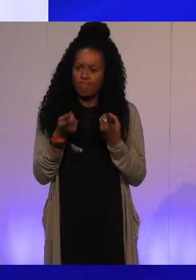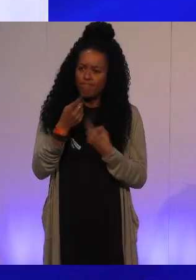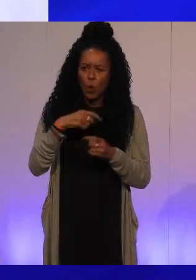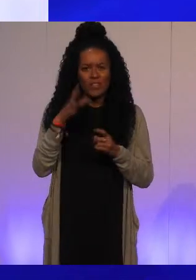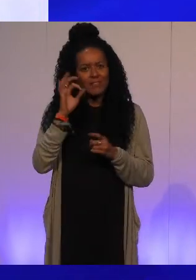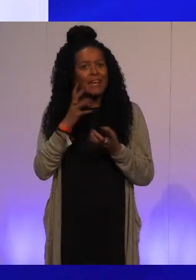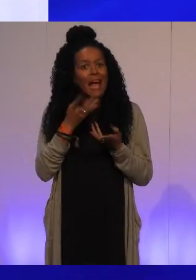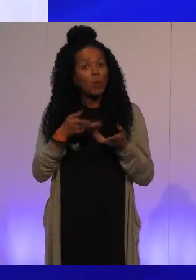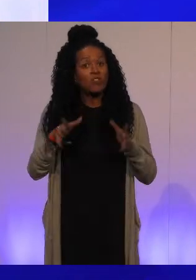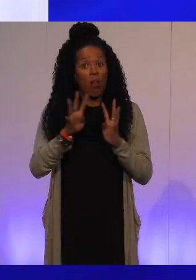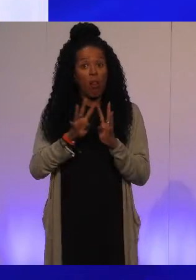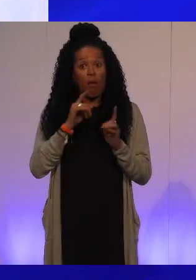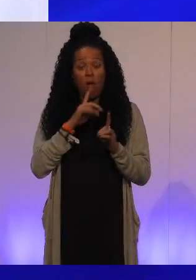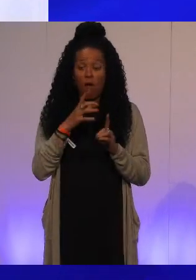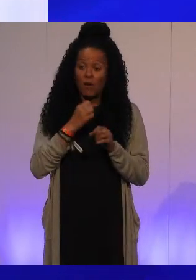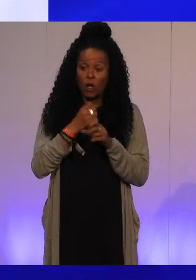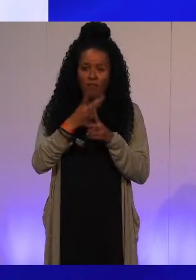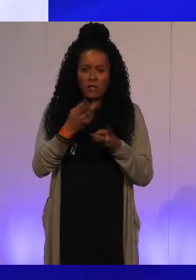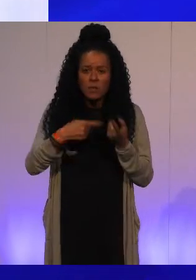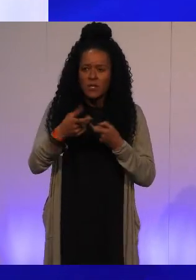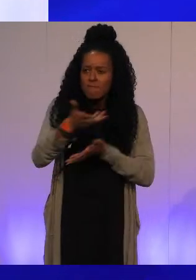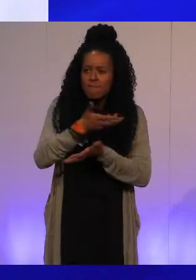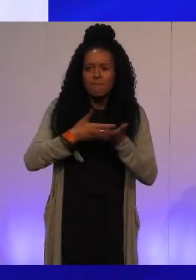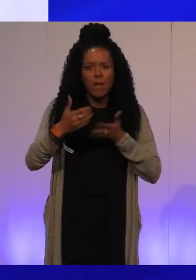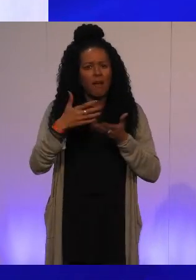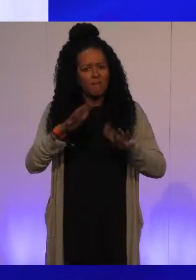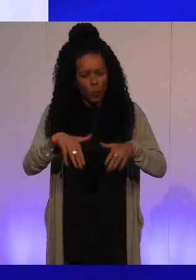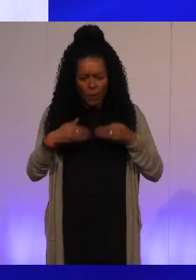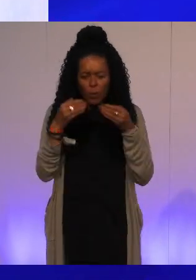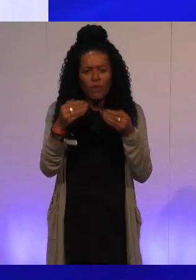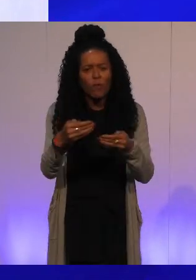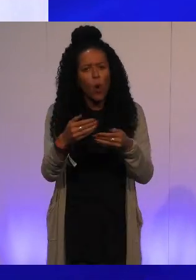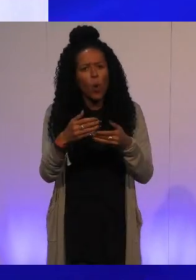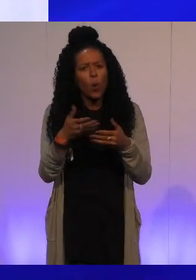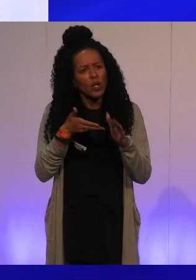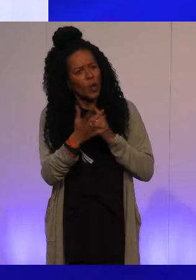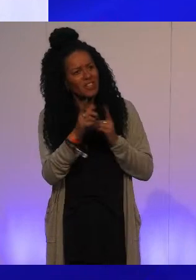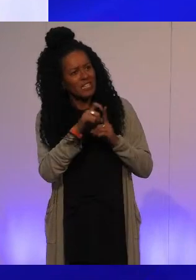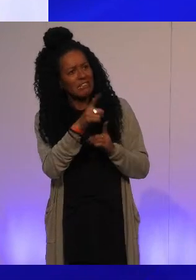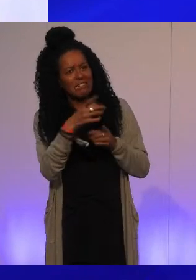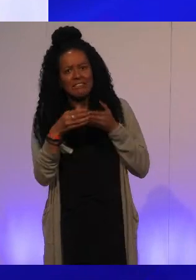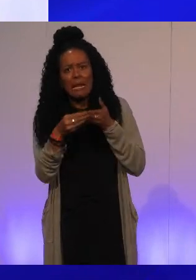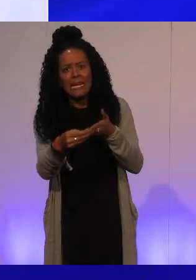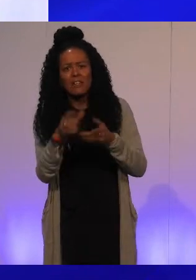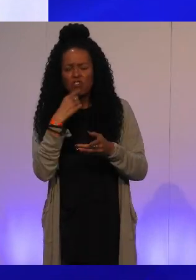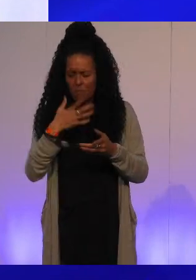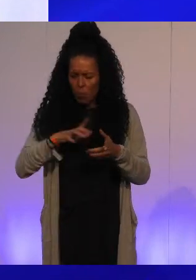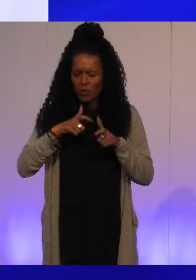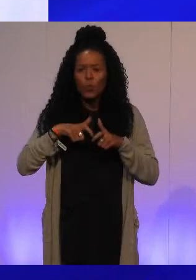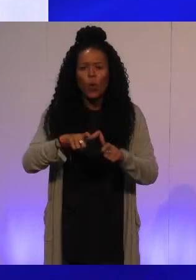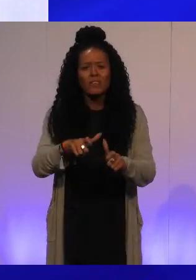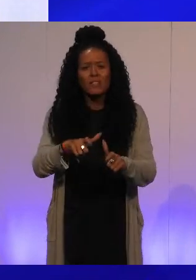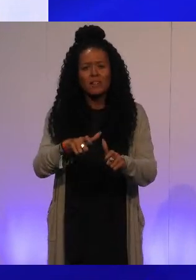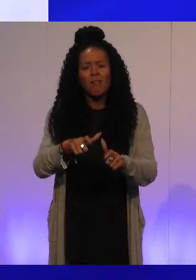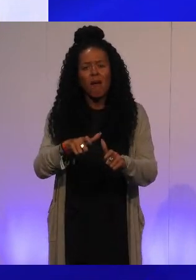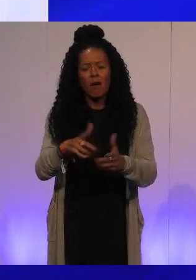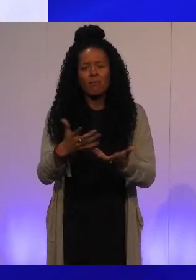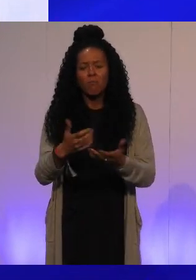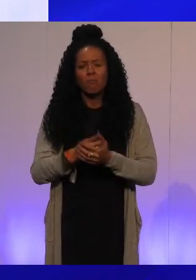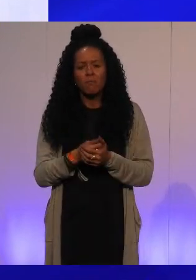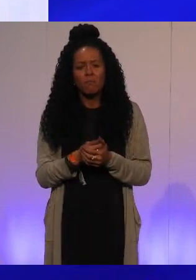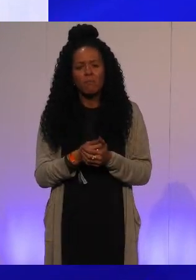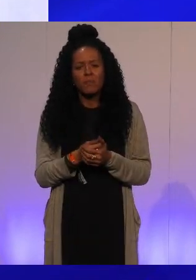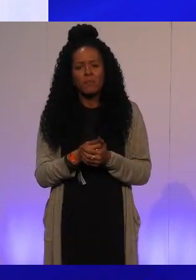forward, and I wanted to continue that, and I was lucky enough again to